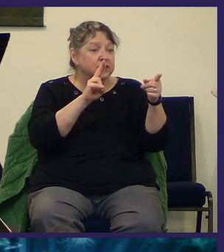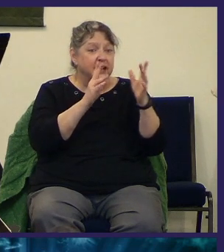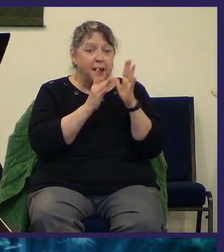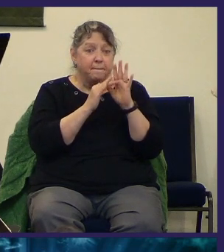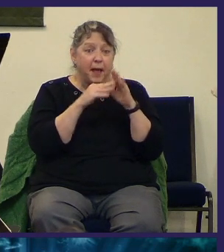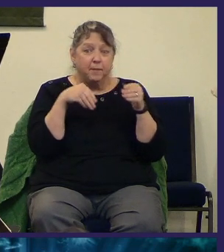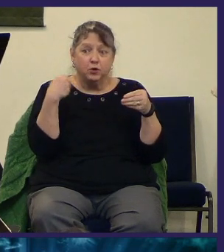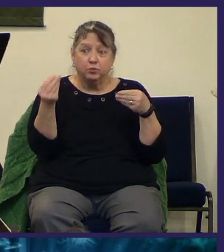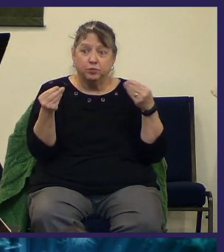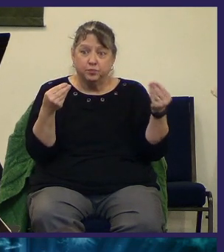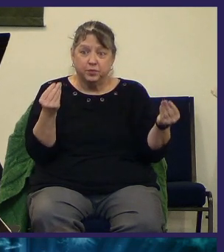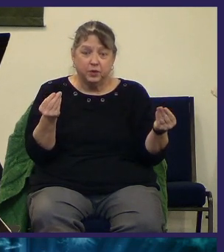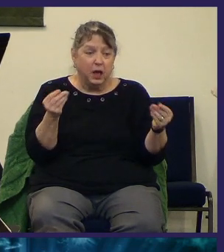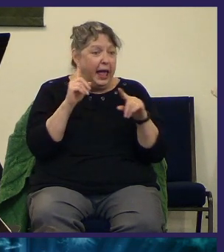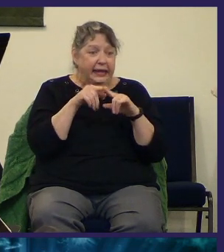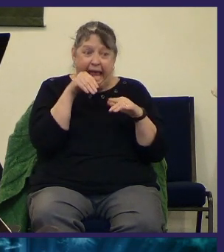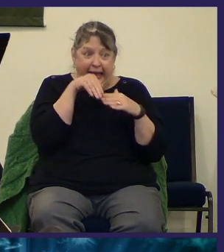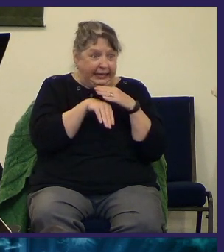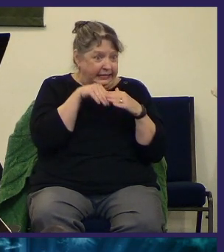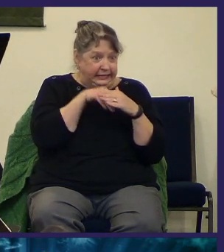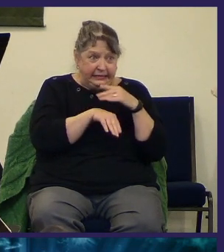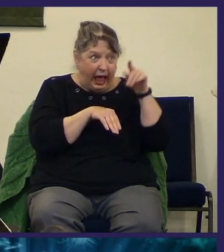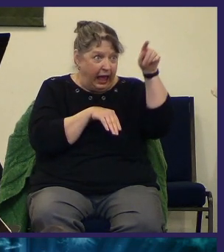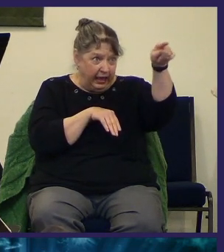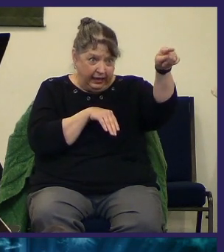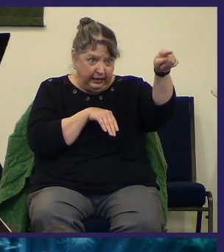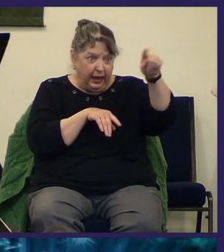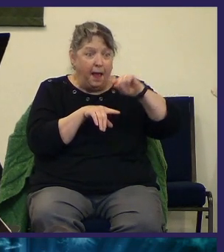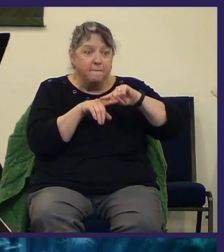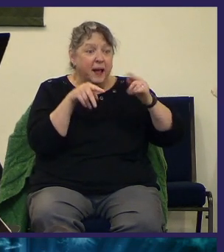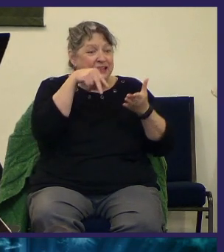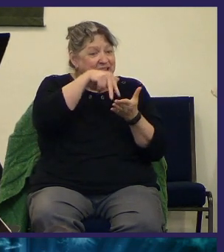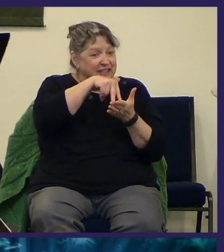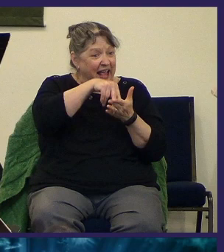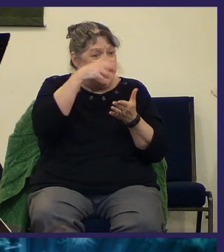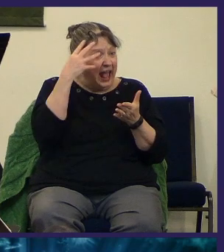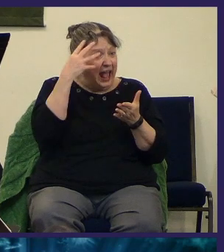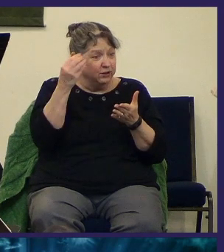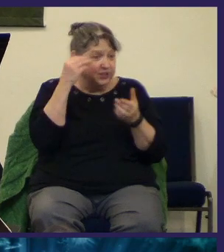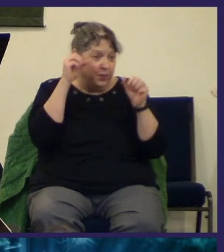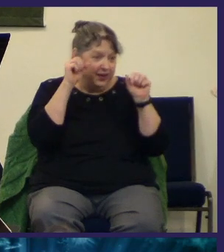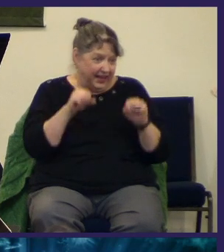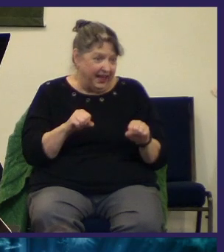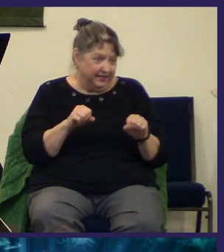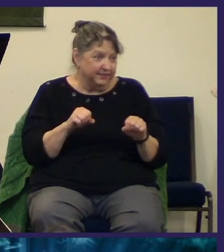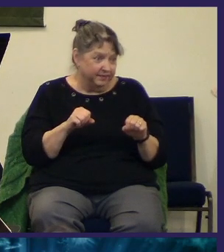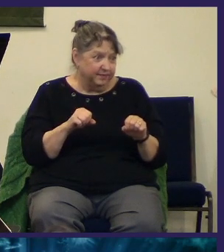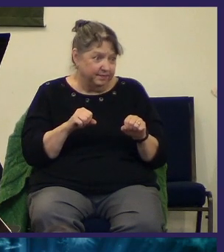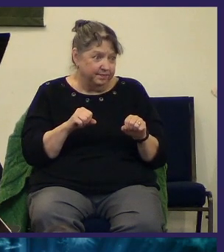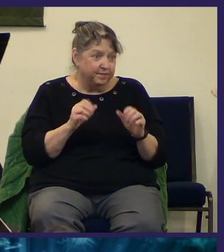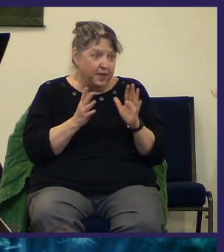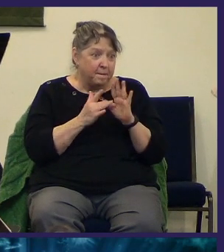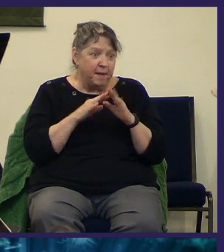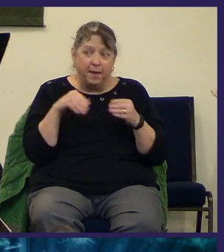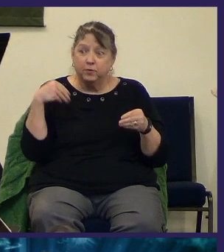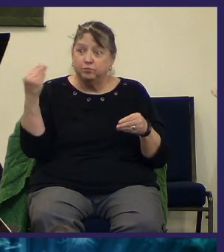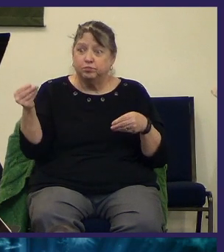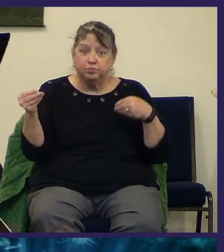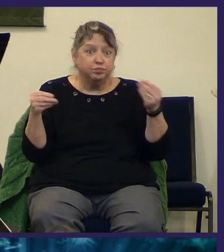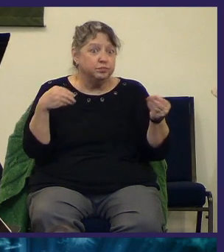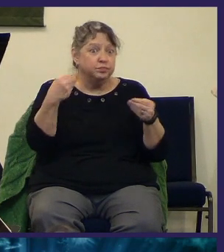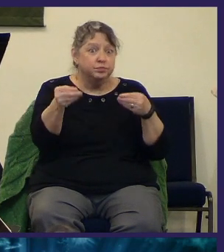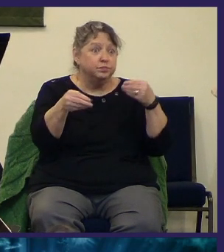allowed in the buildings but they can't stop us from being on the sidewalks and we hand out a lot of new